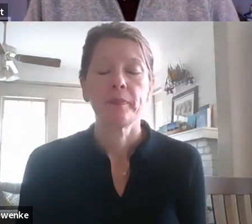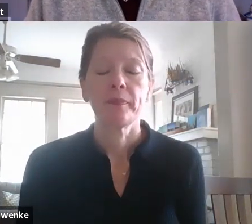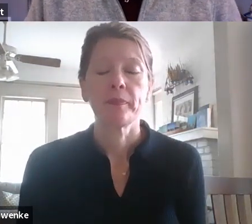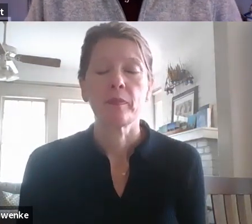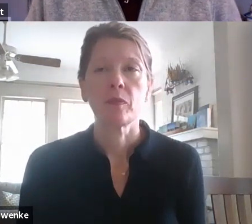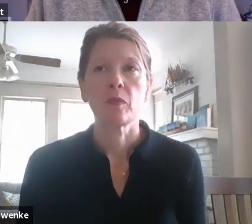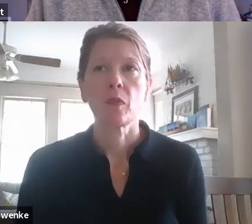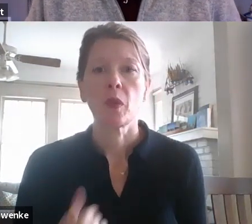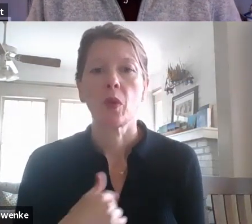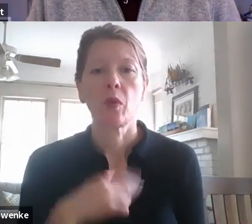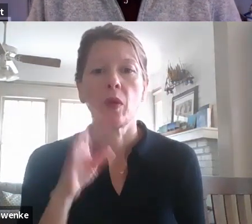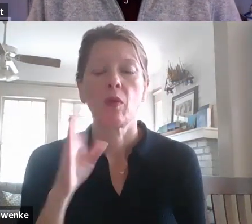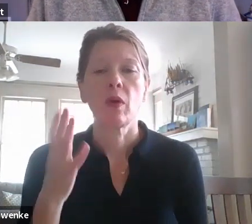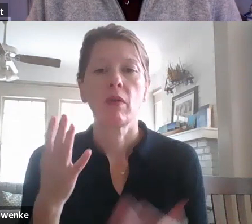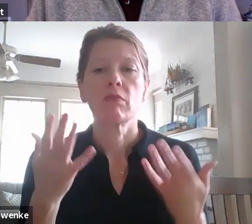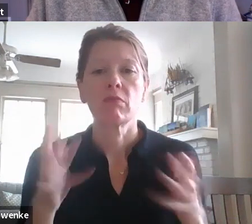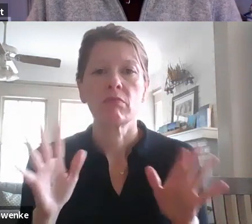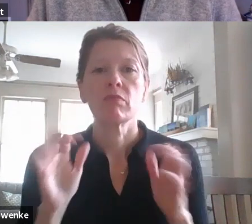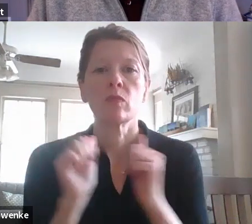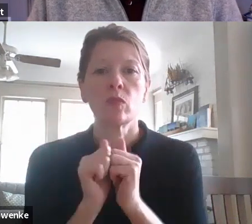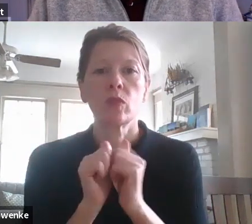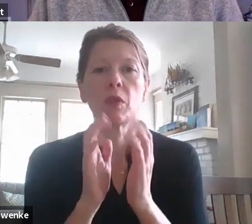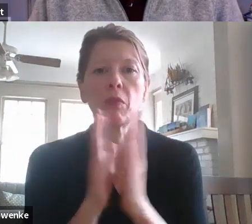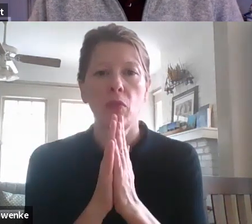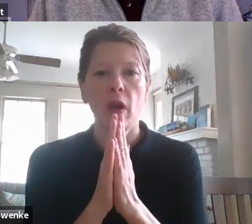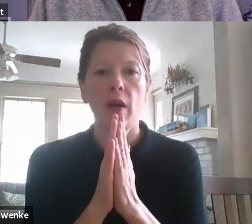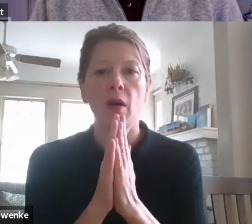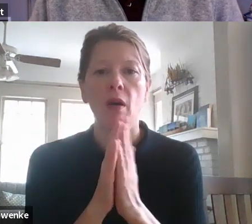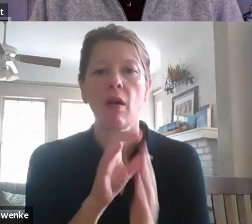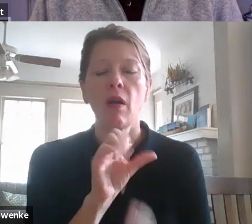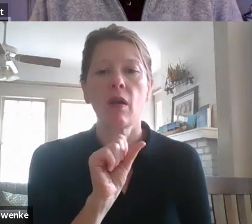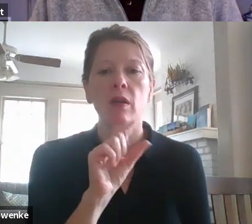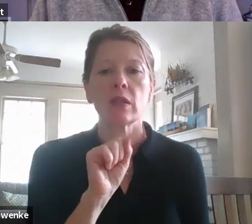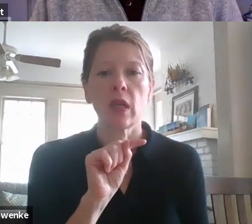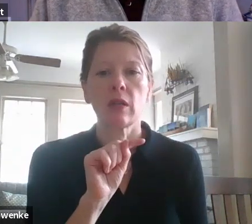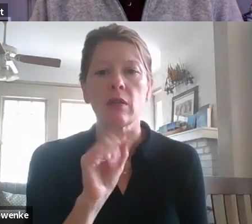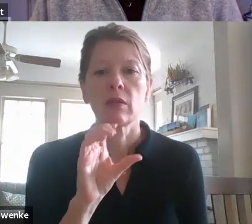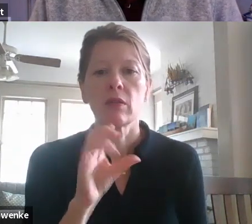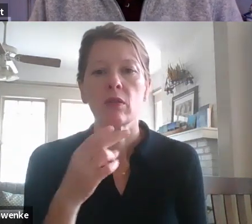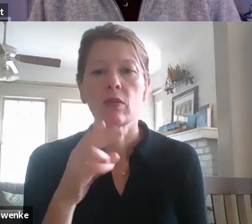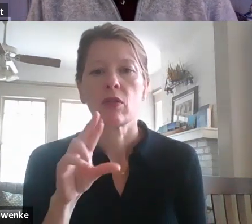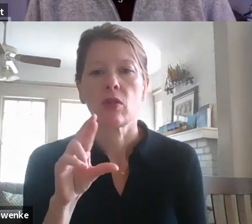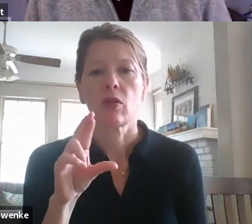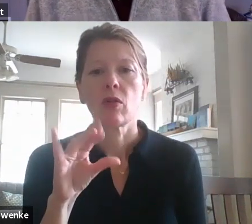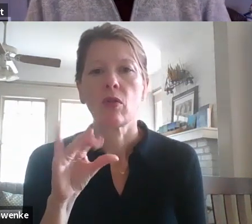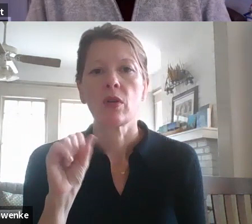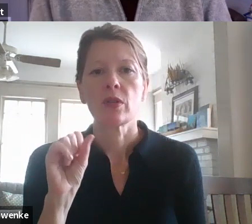We'll conclude with the prayer of Saint Chrysostom on page 126.